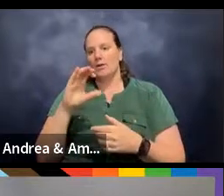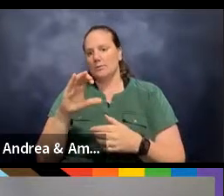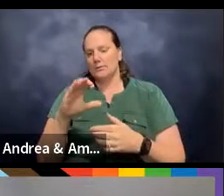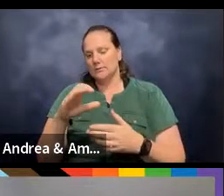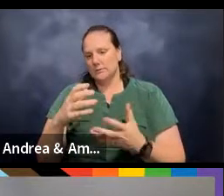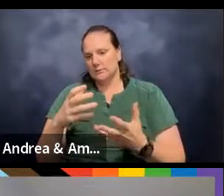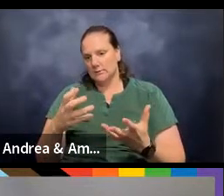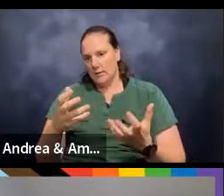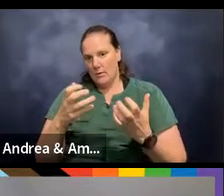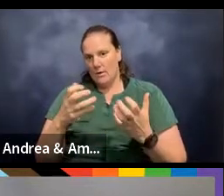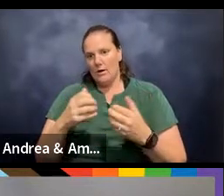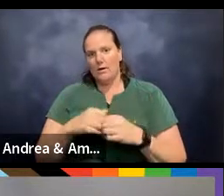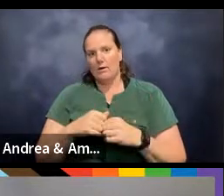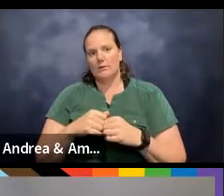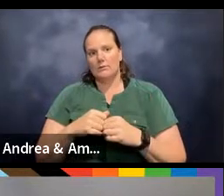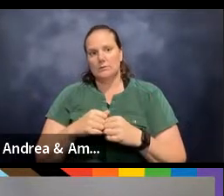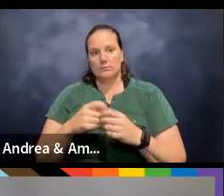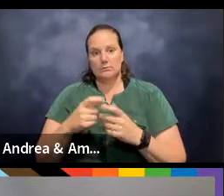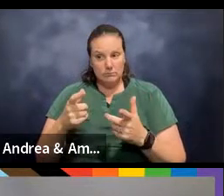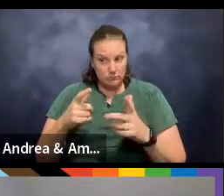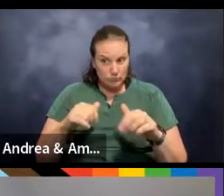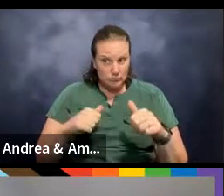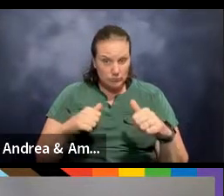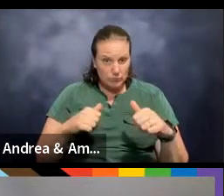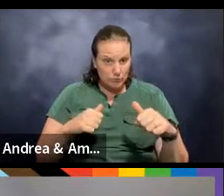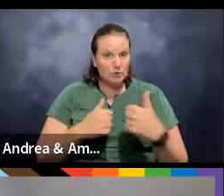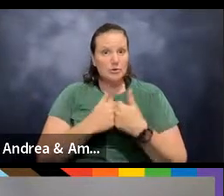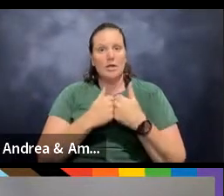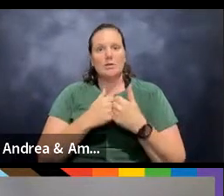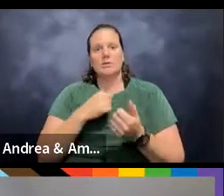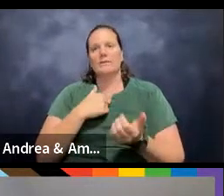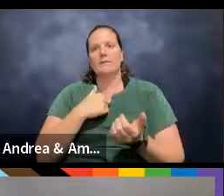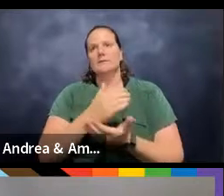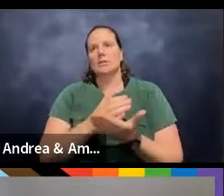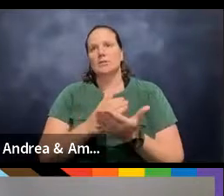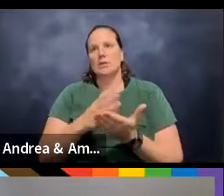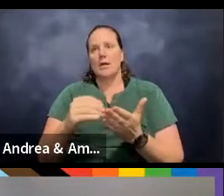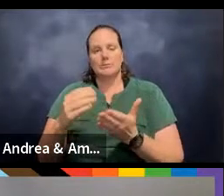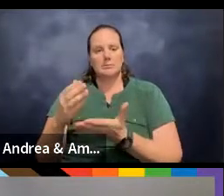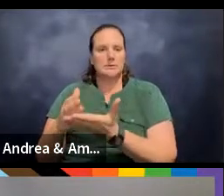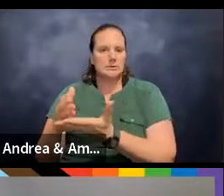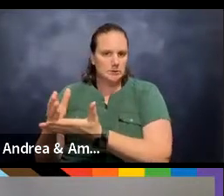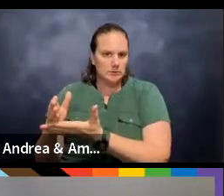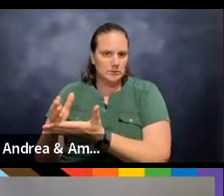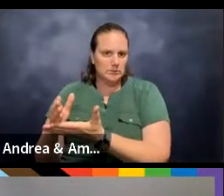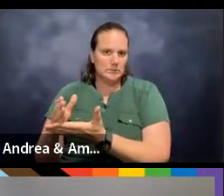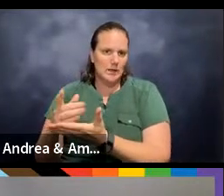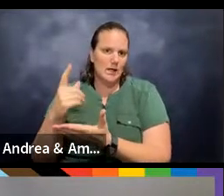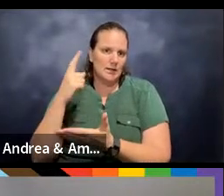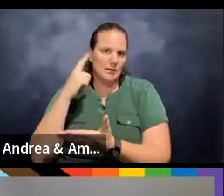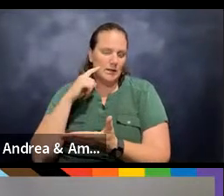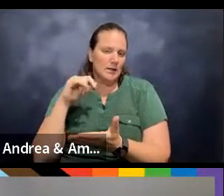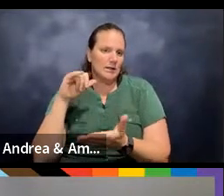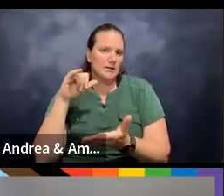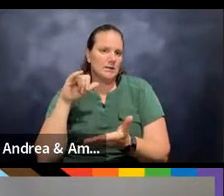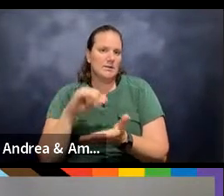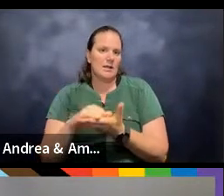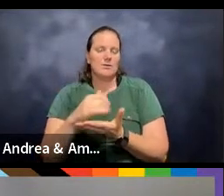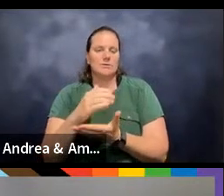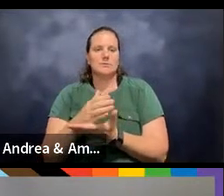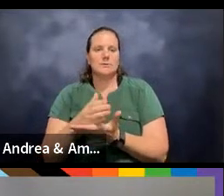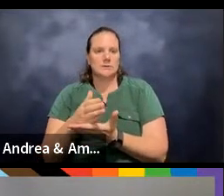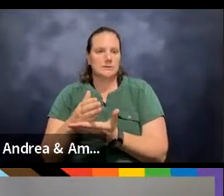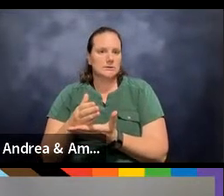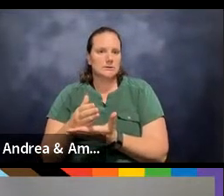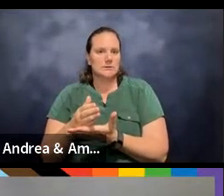take us up on the challenge that there's sections and there's pieces. And I think that the pieces